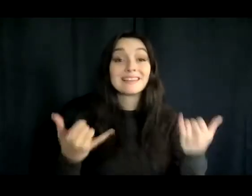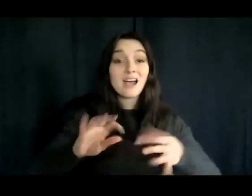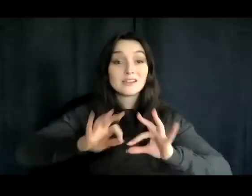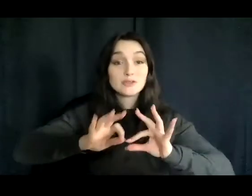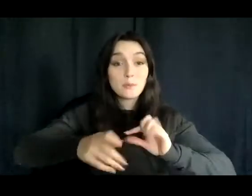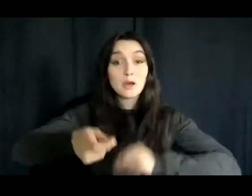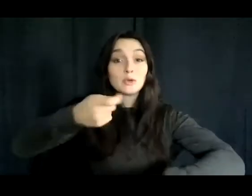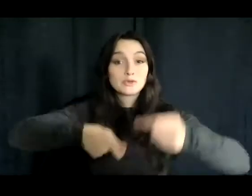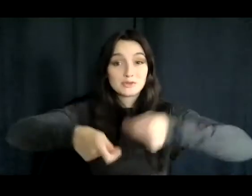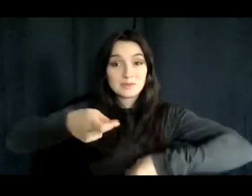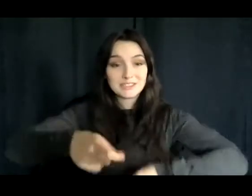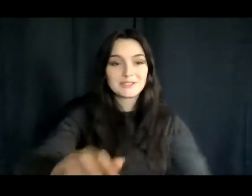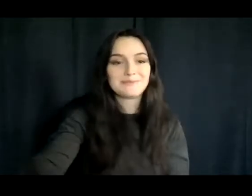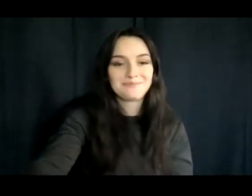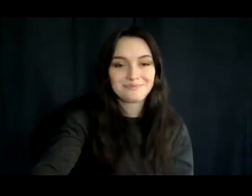And